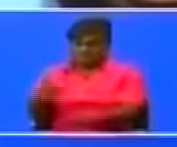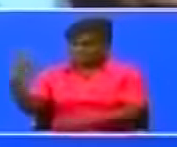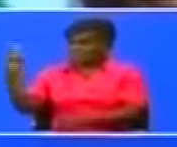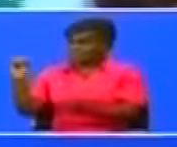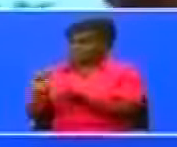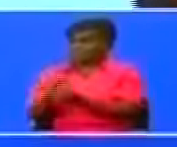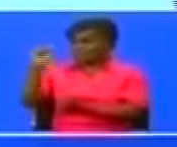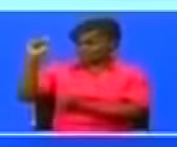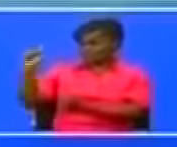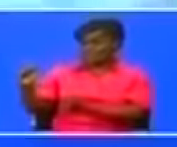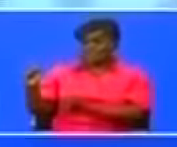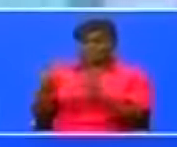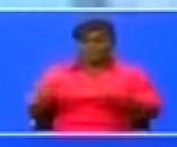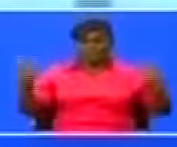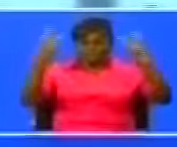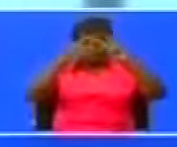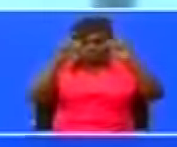League Most Valuable Player Award.